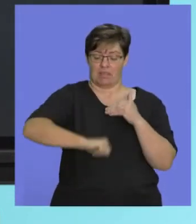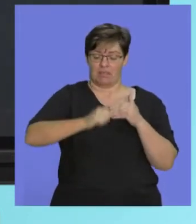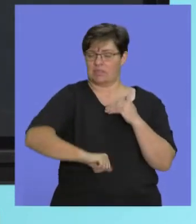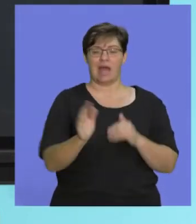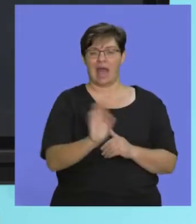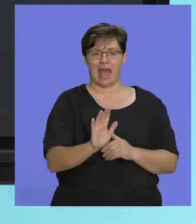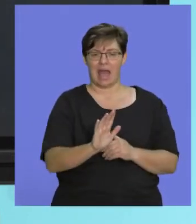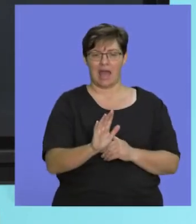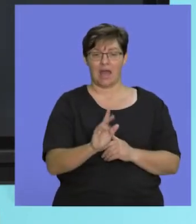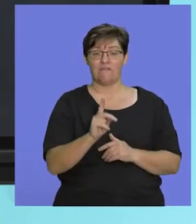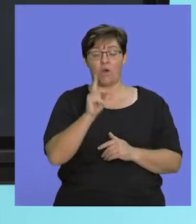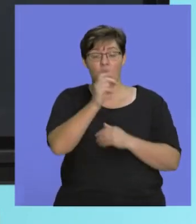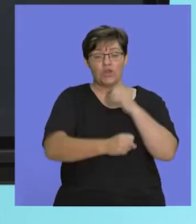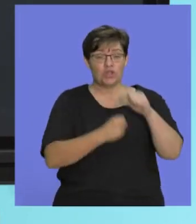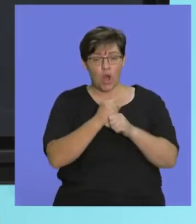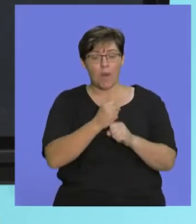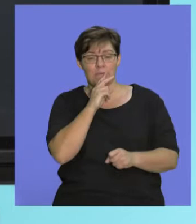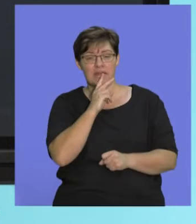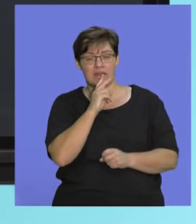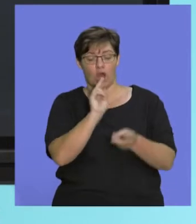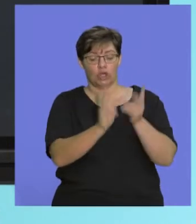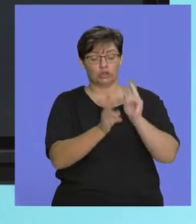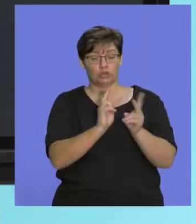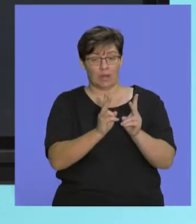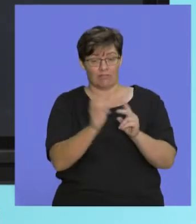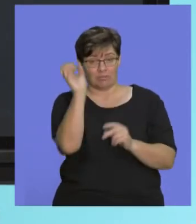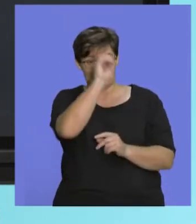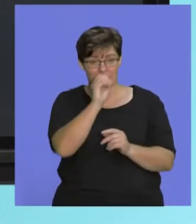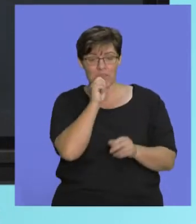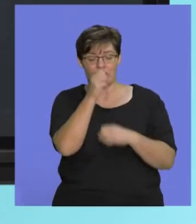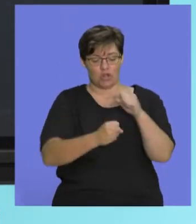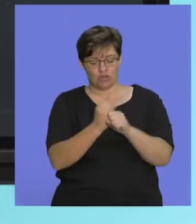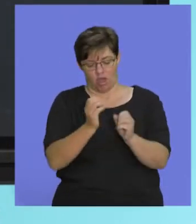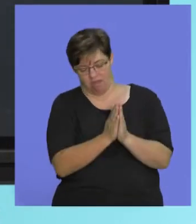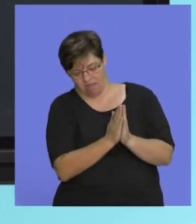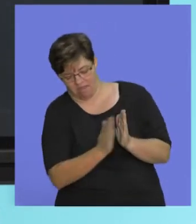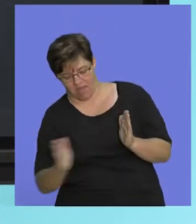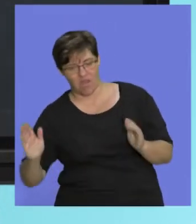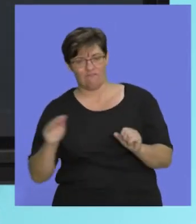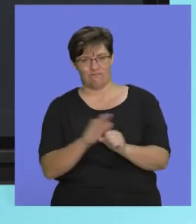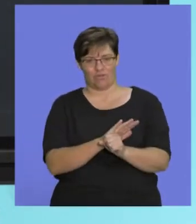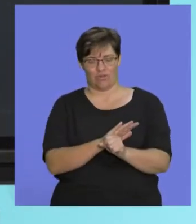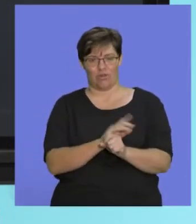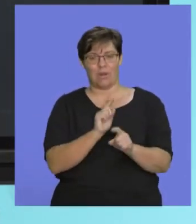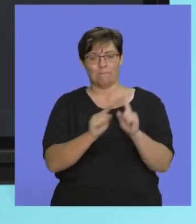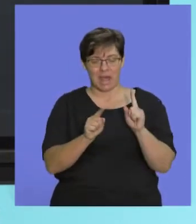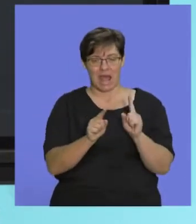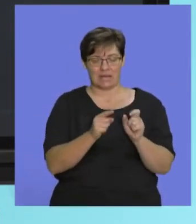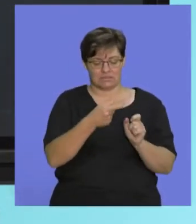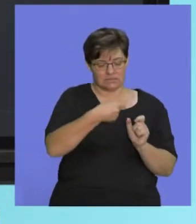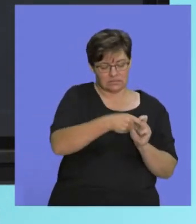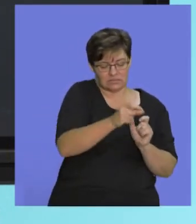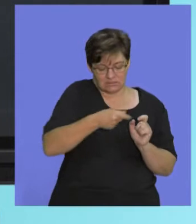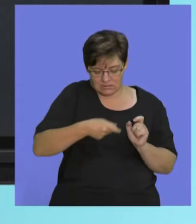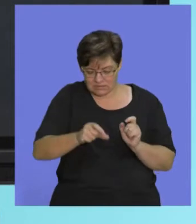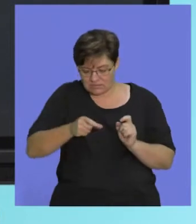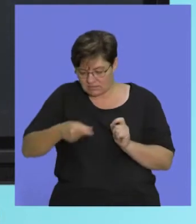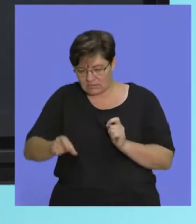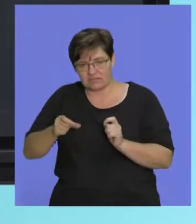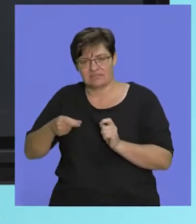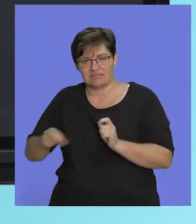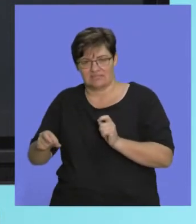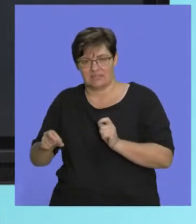No. Per annum means the 12% is for the whole year, but it is going to be chucked into bits and pieces that